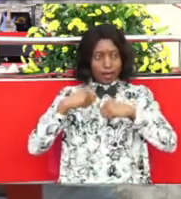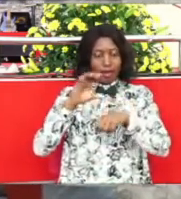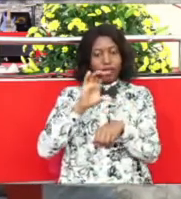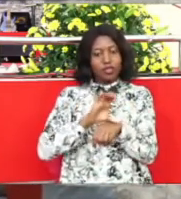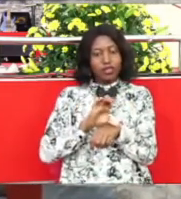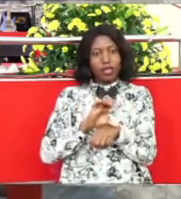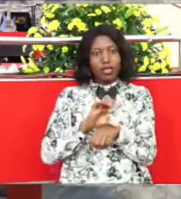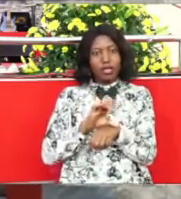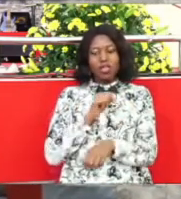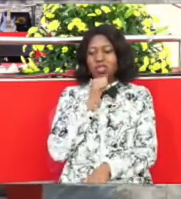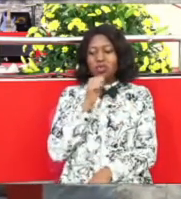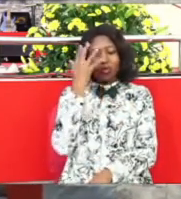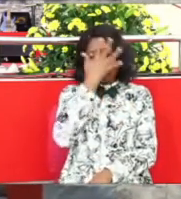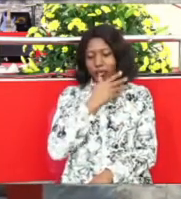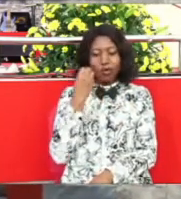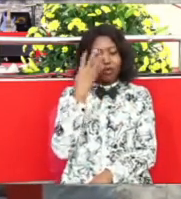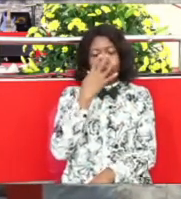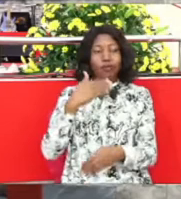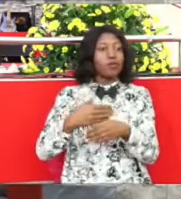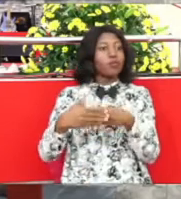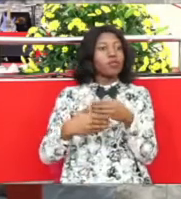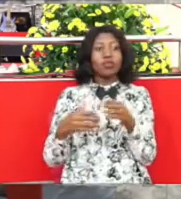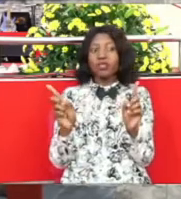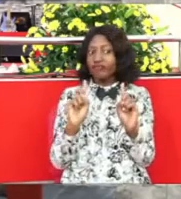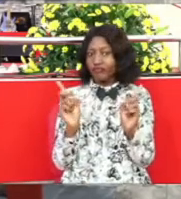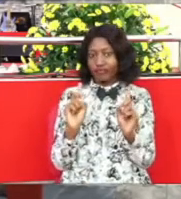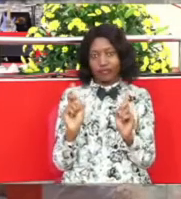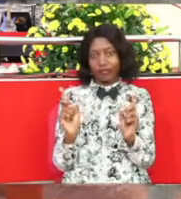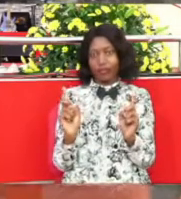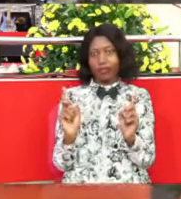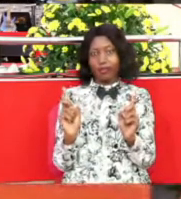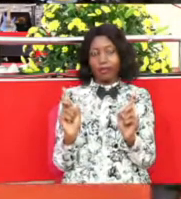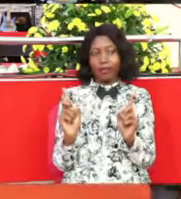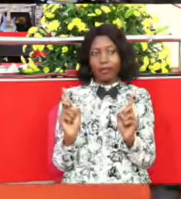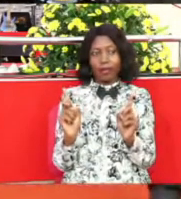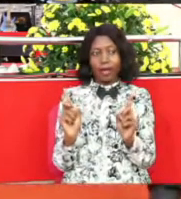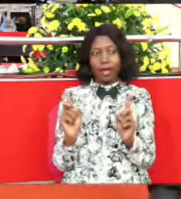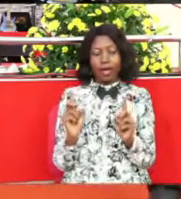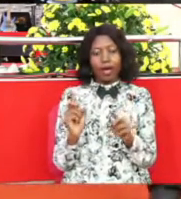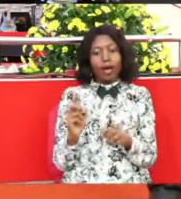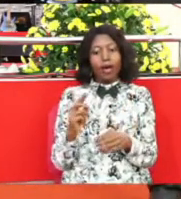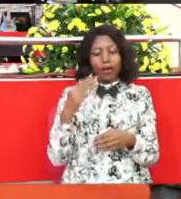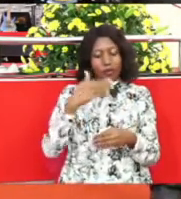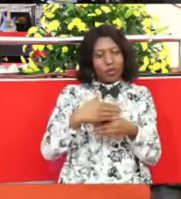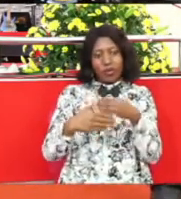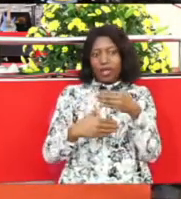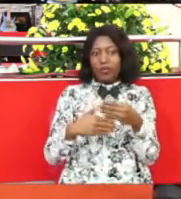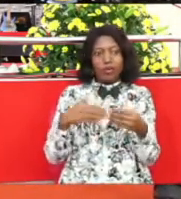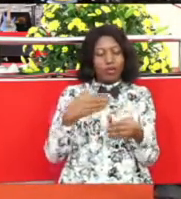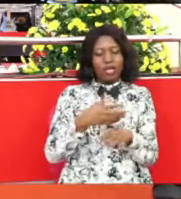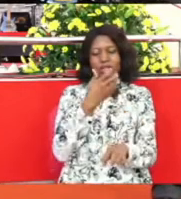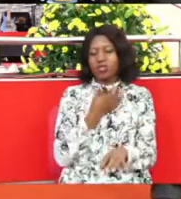this beautiful building. Na unakubaliana na mimi ya kwamba kanisa si tu jengo hili ambalo limerebeka. On top of bricks. Pengine mawe